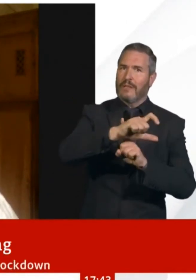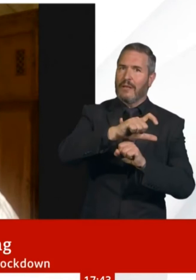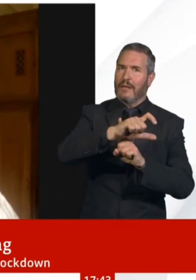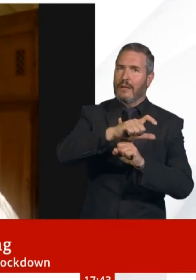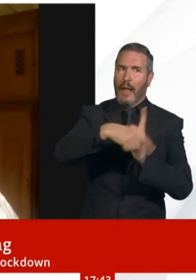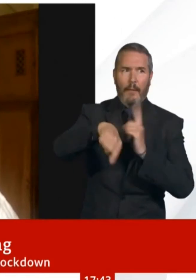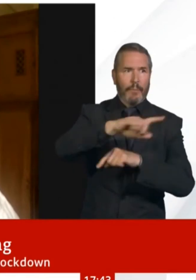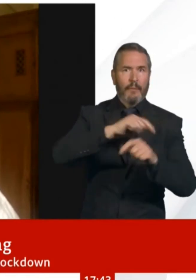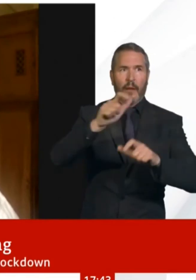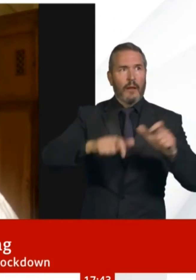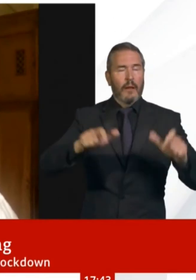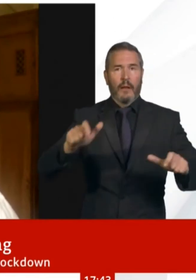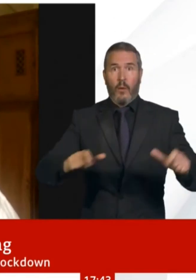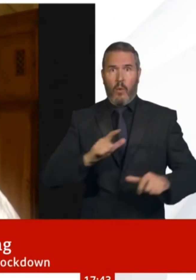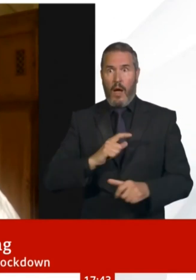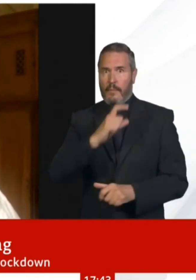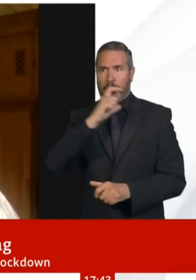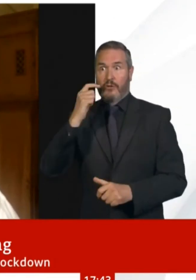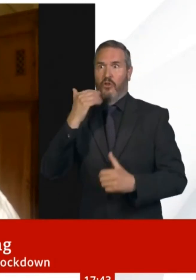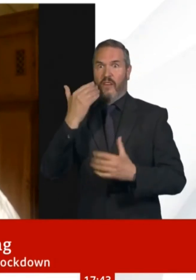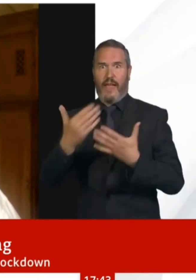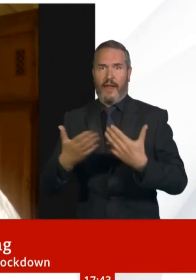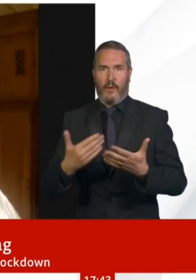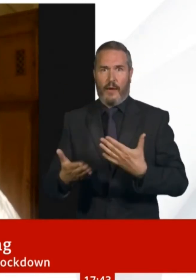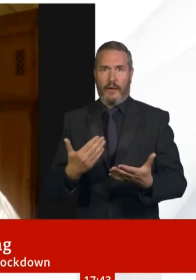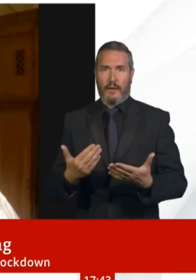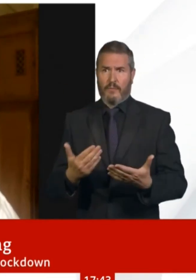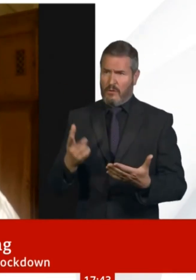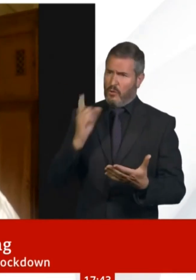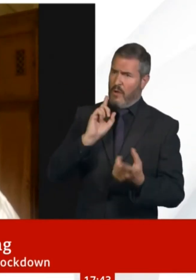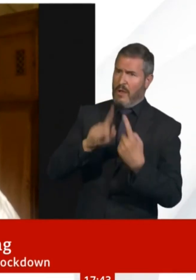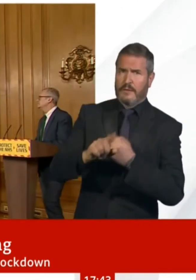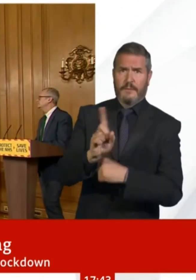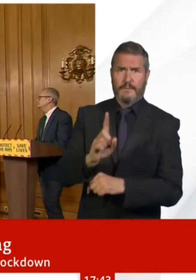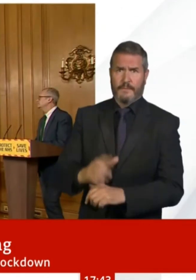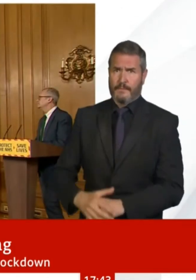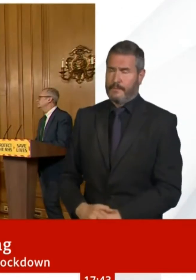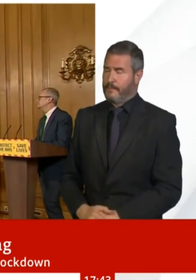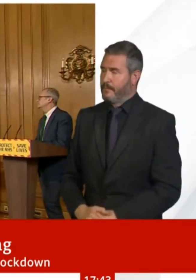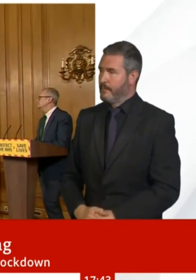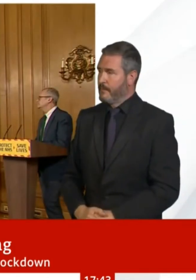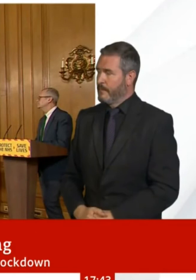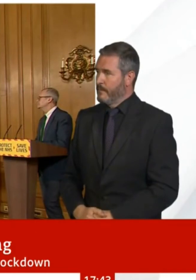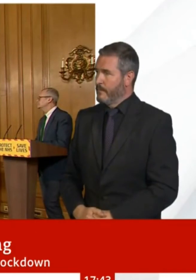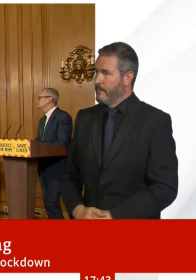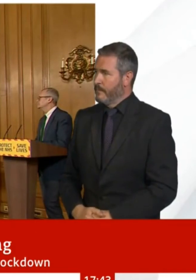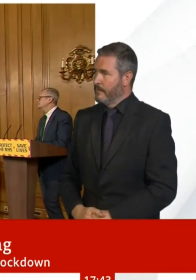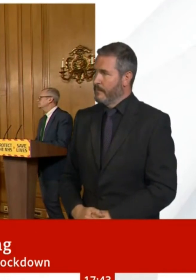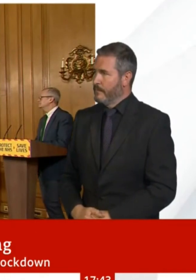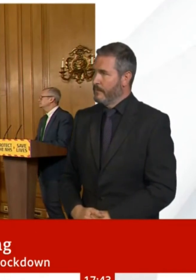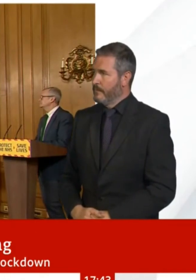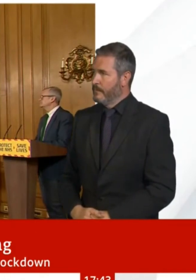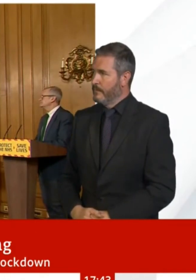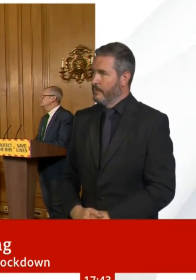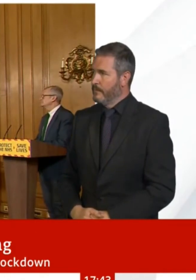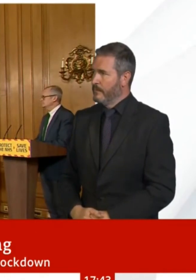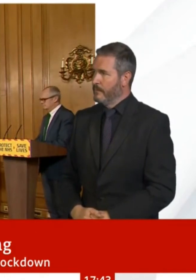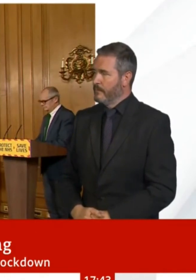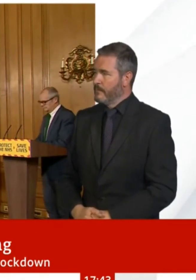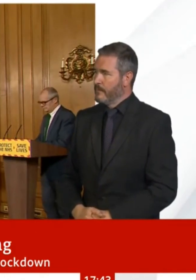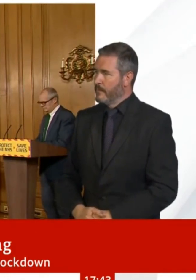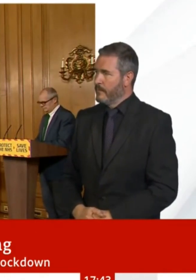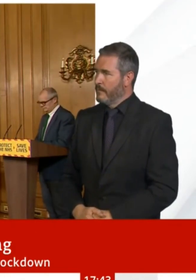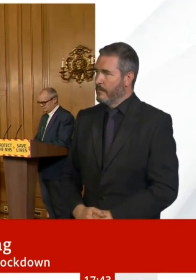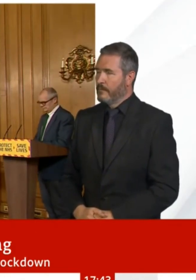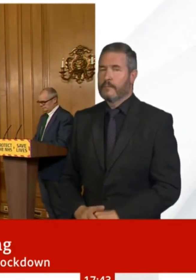that there aren't at the moment enough masks to go round to the public? Well, it's certainly the case that